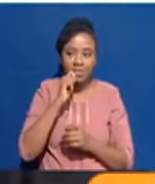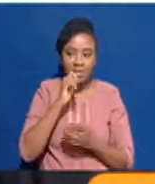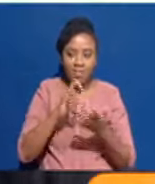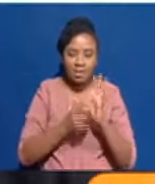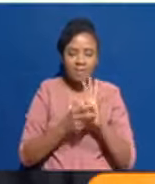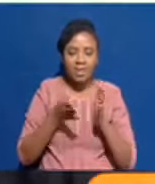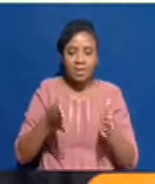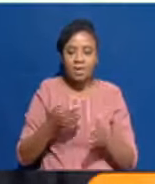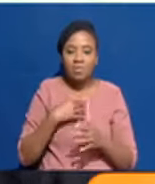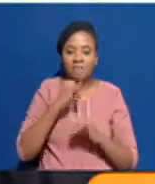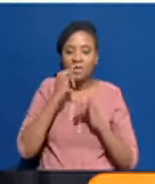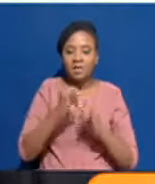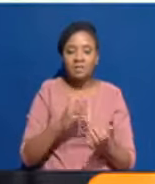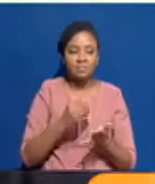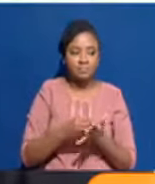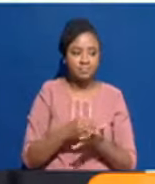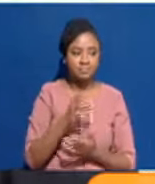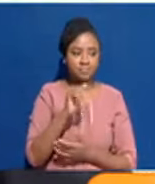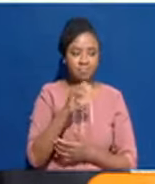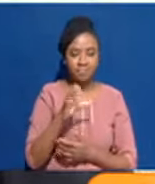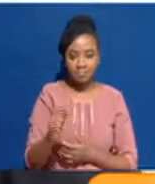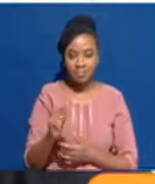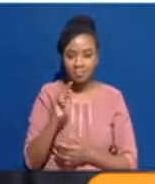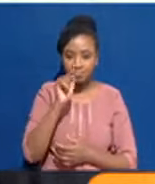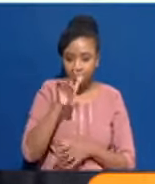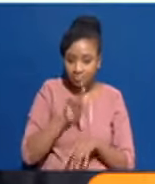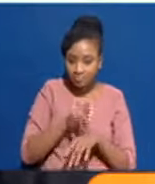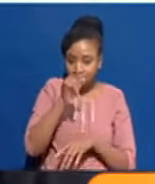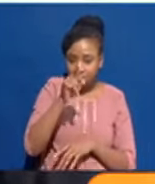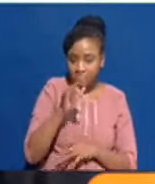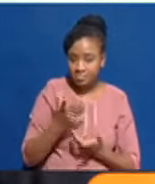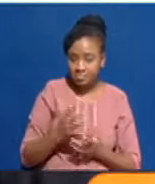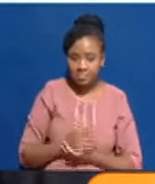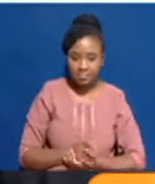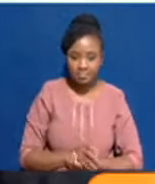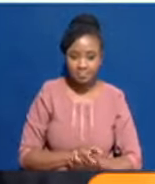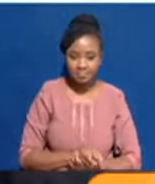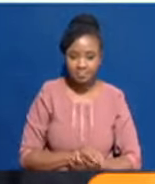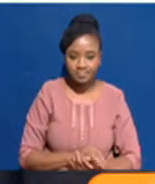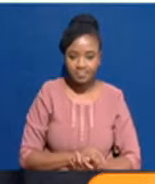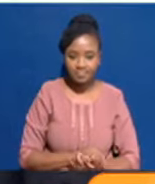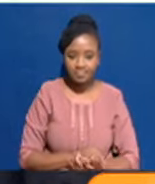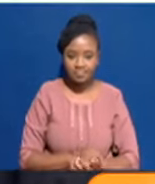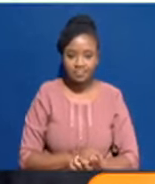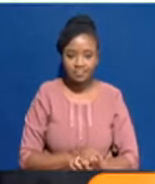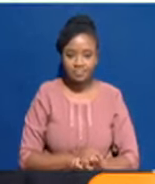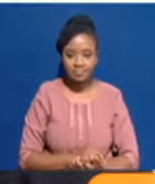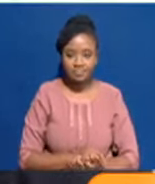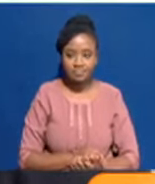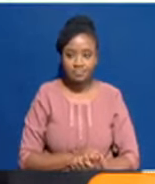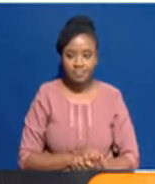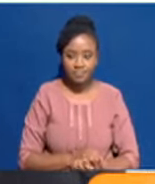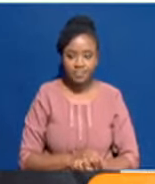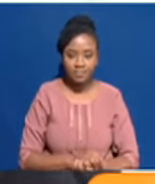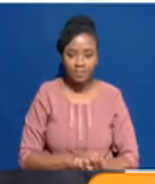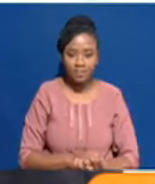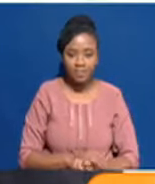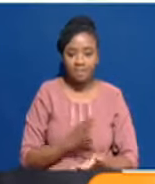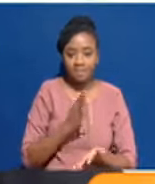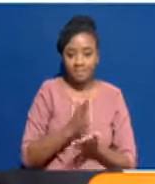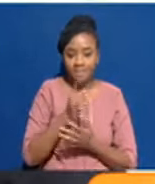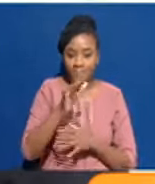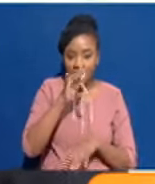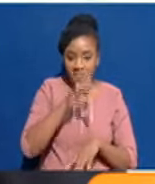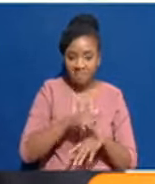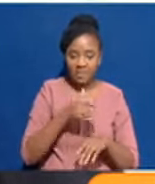finance act in place. How is this going to affect you as a business person? How do you think this is going to affect your business? It's affecting both